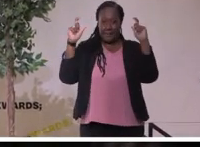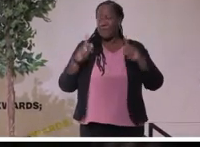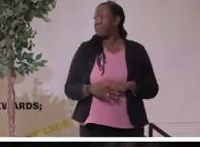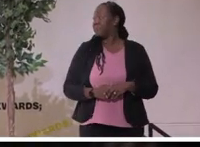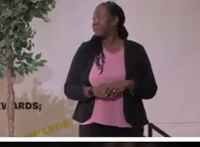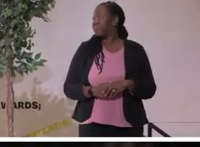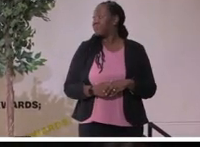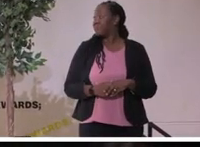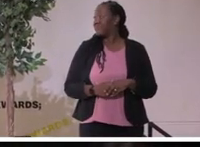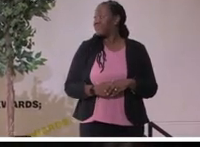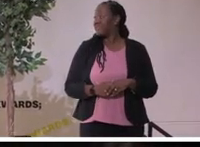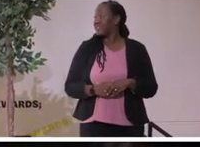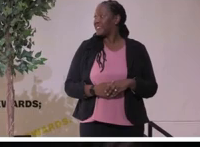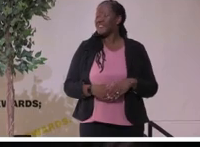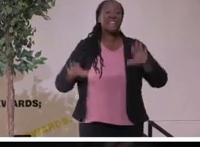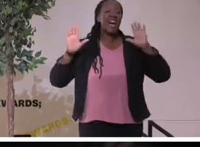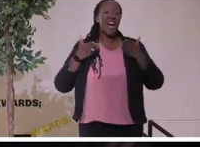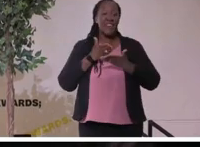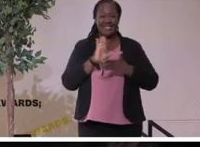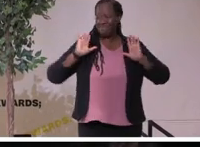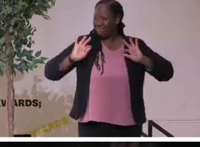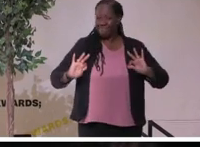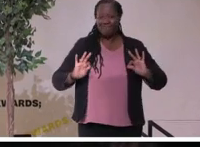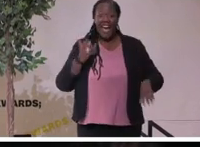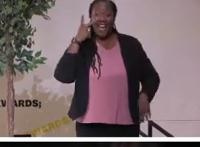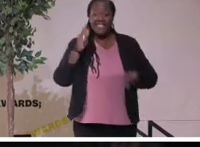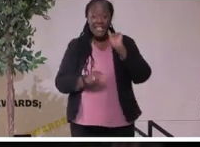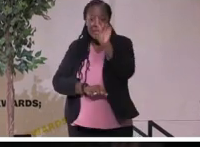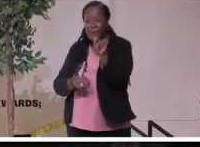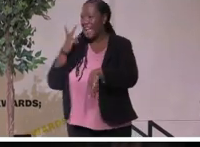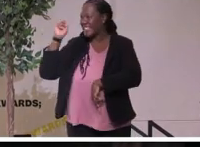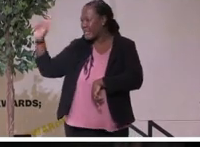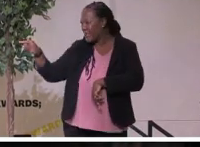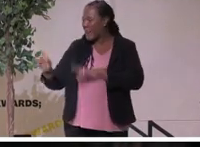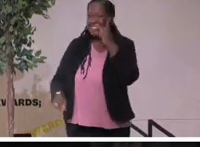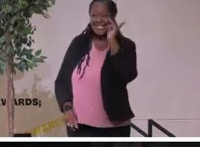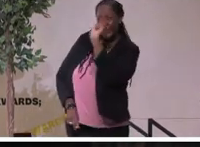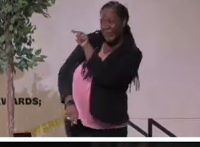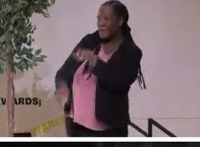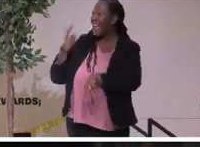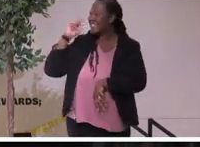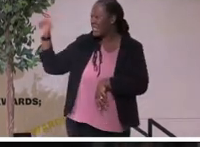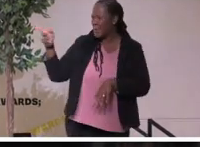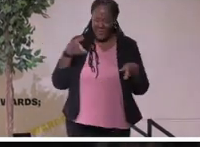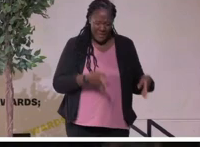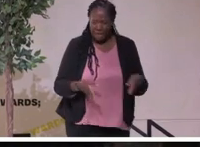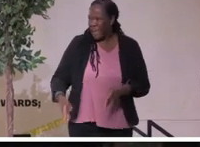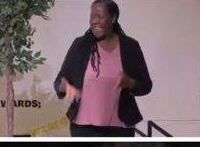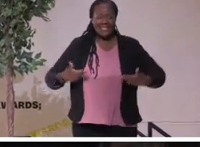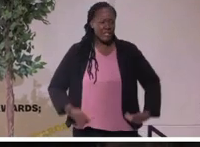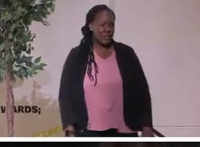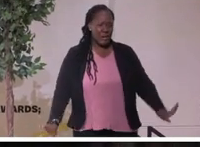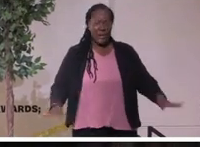There we go. All right. You guys look amazing. I see you, and I see you, and I see you over there, and those pants, and that skirt,